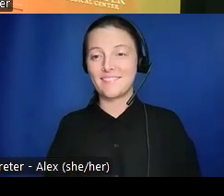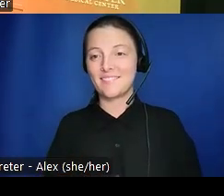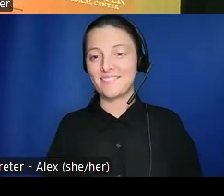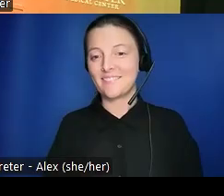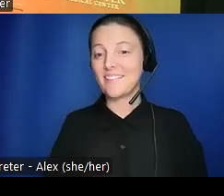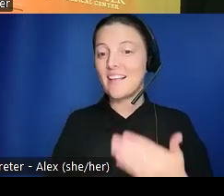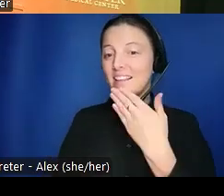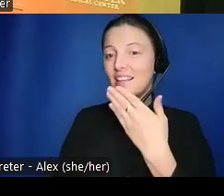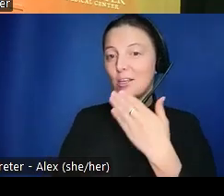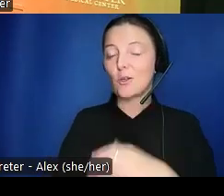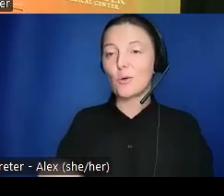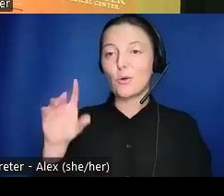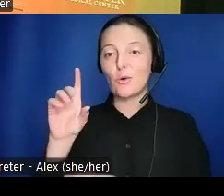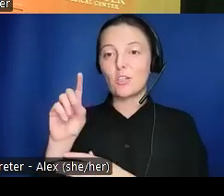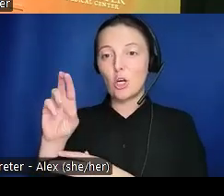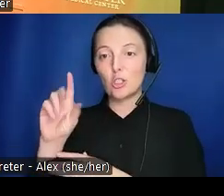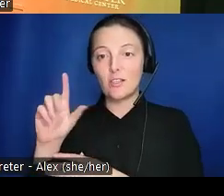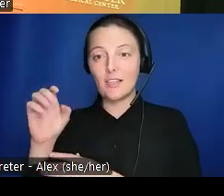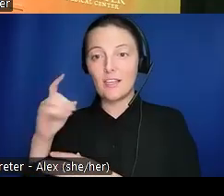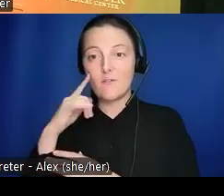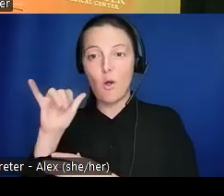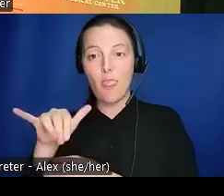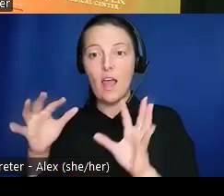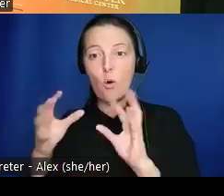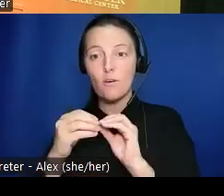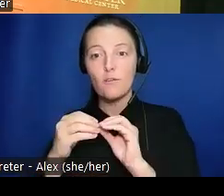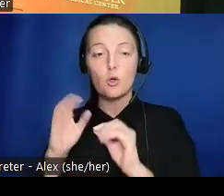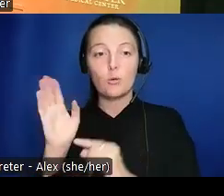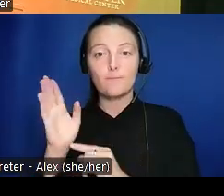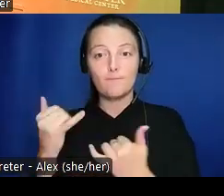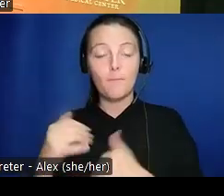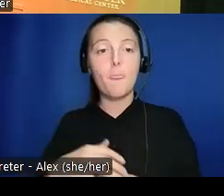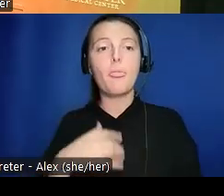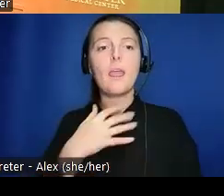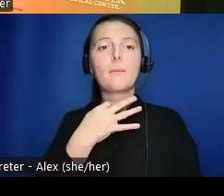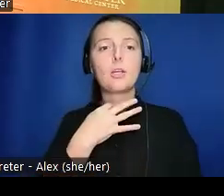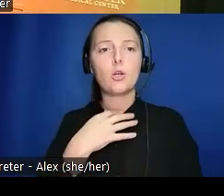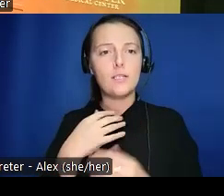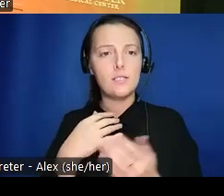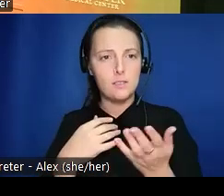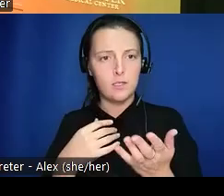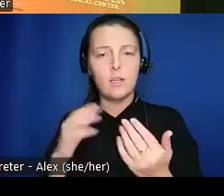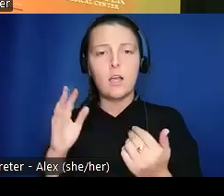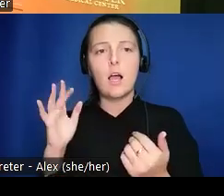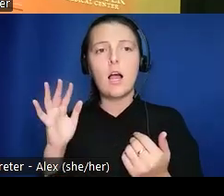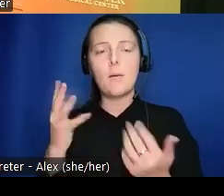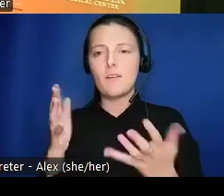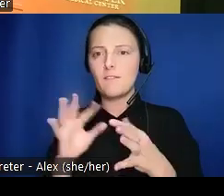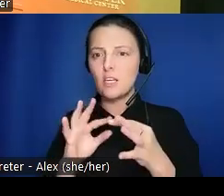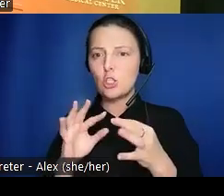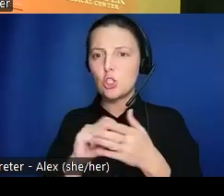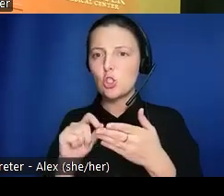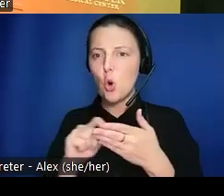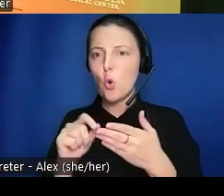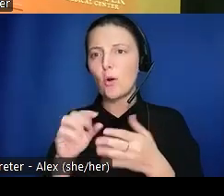Thanks, Dr. Lee, for that overview. I'm curious, as you noted, there's a lot of